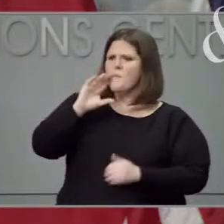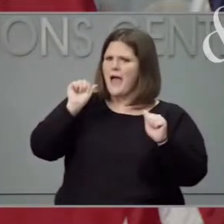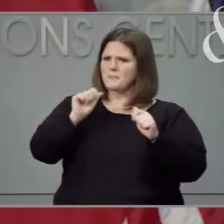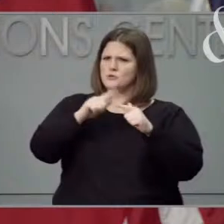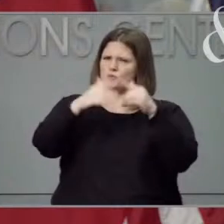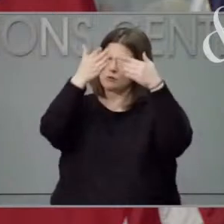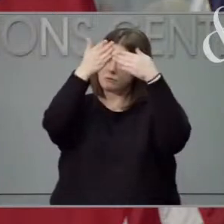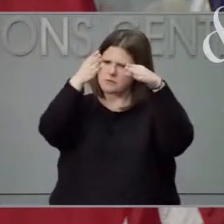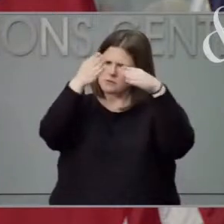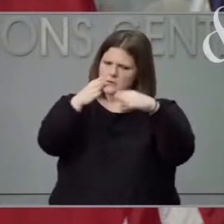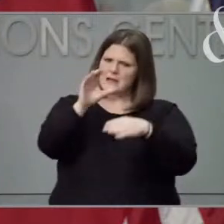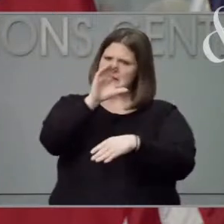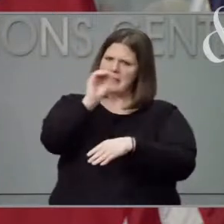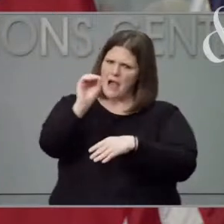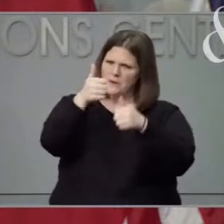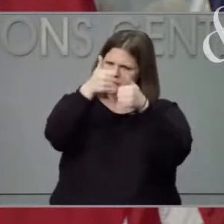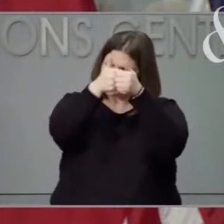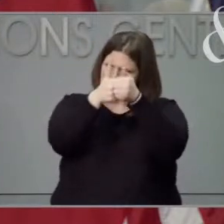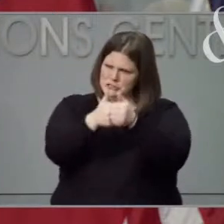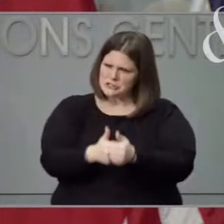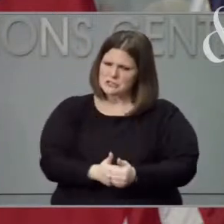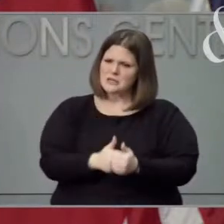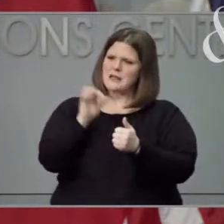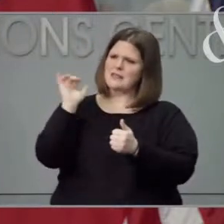county breakdown of that